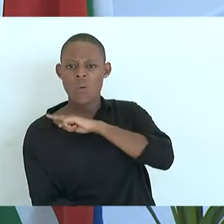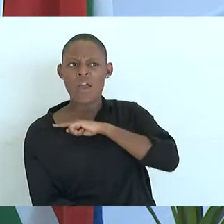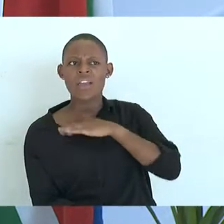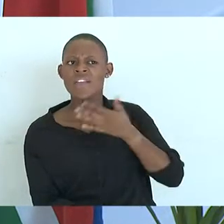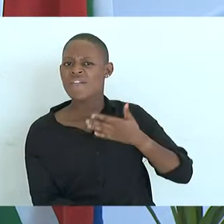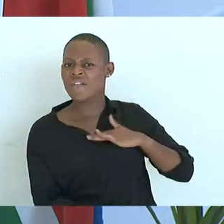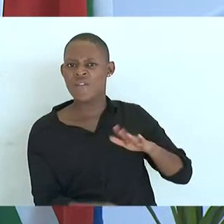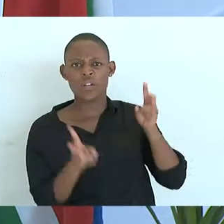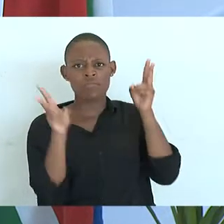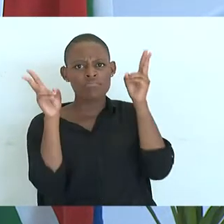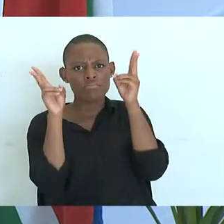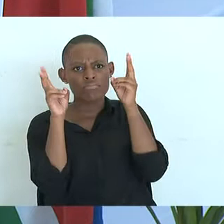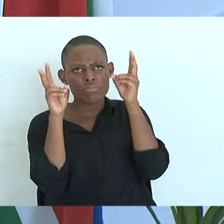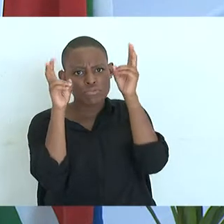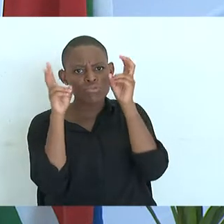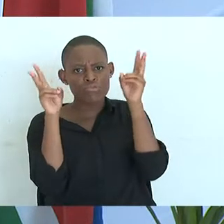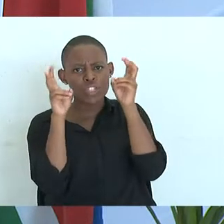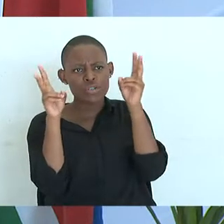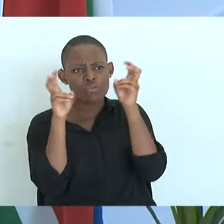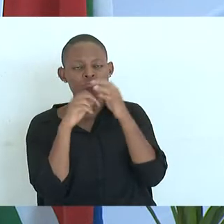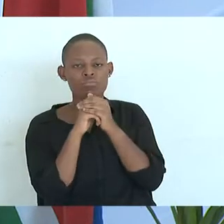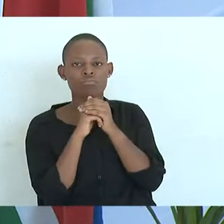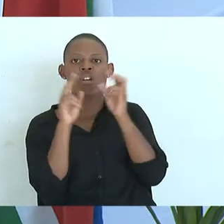sesiya nezinto ezibambekayo.